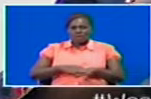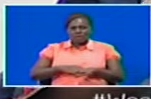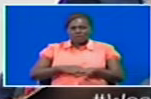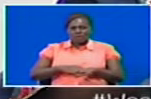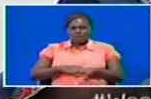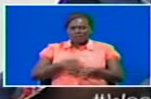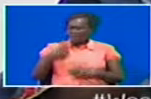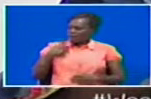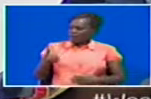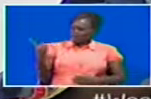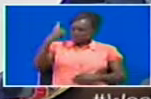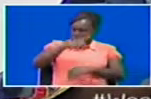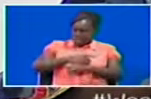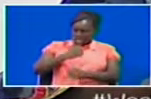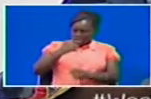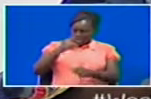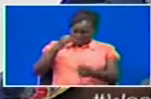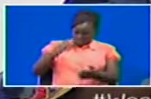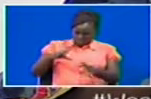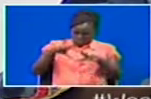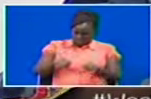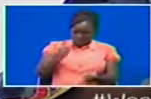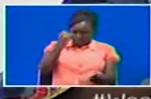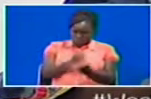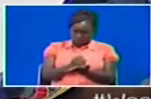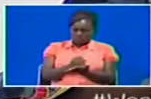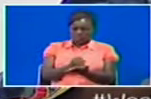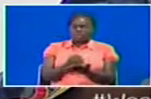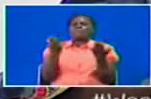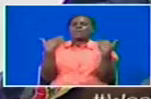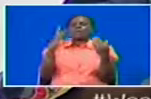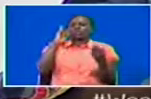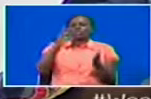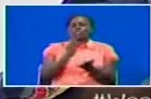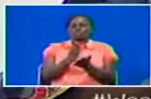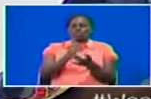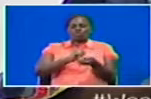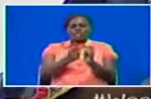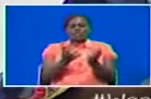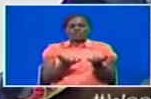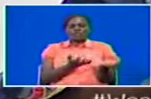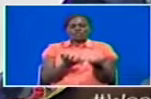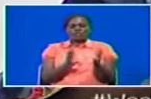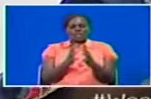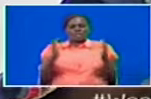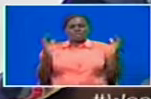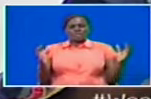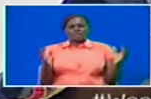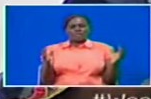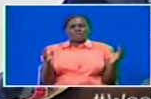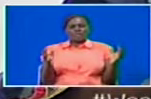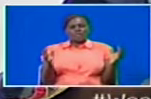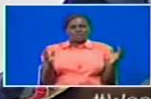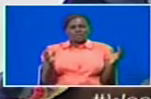the 100 days of my leadership, Merus will see a real change. Business will be flourishing. I will bring quite